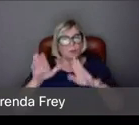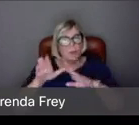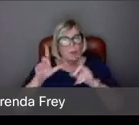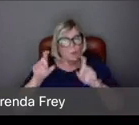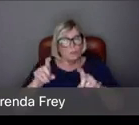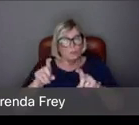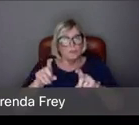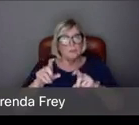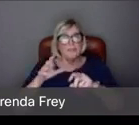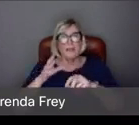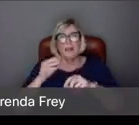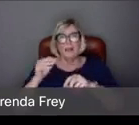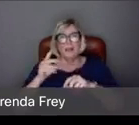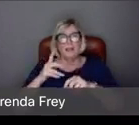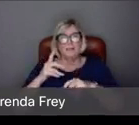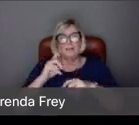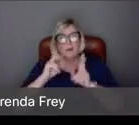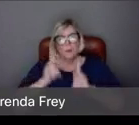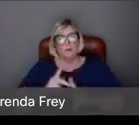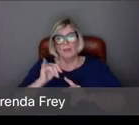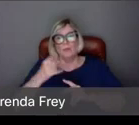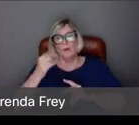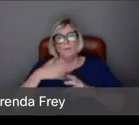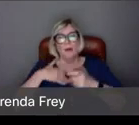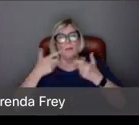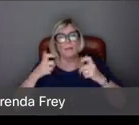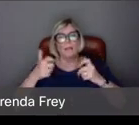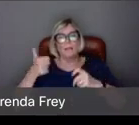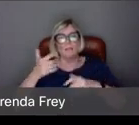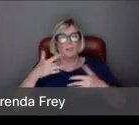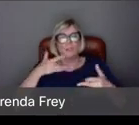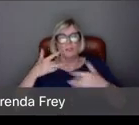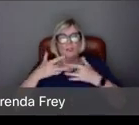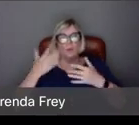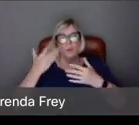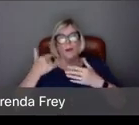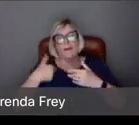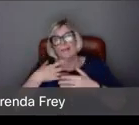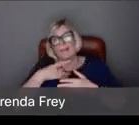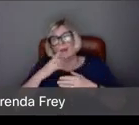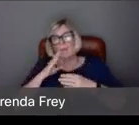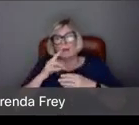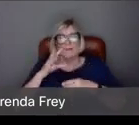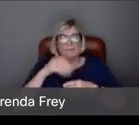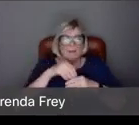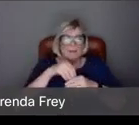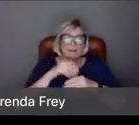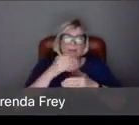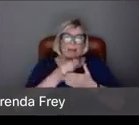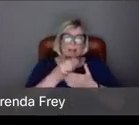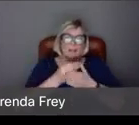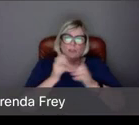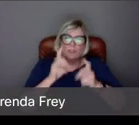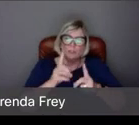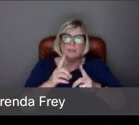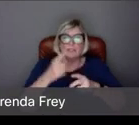and that is, personally one of my biggest concerns, and why I love being involved in financial education, is